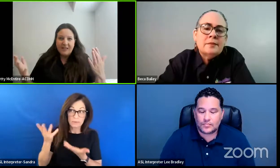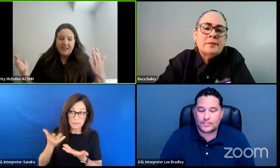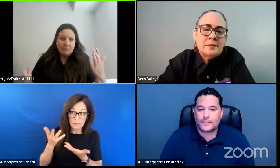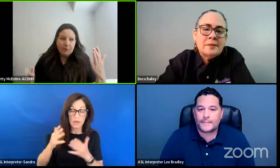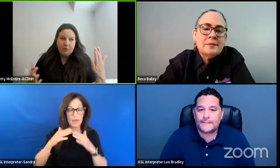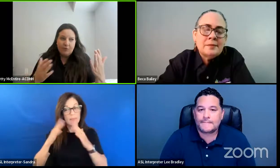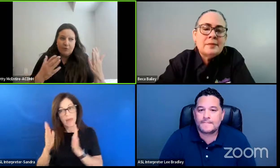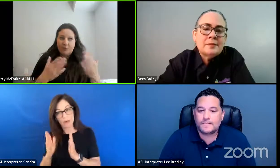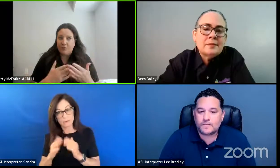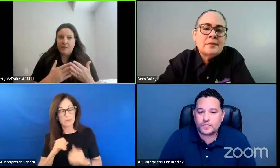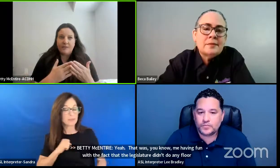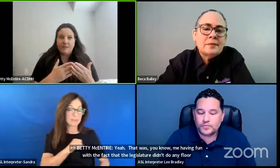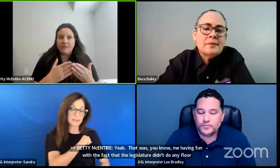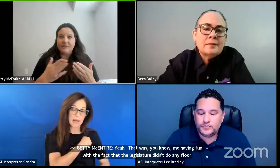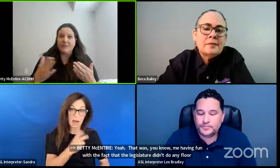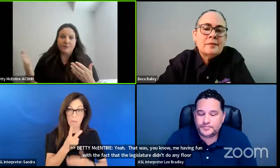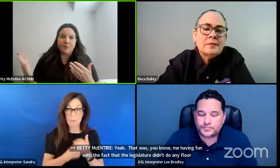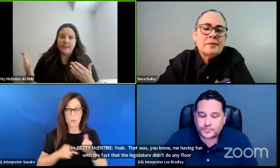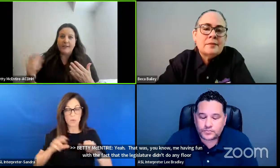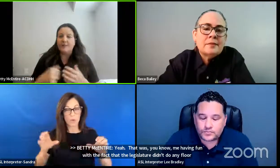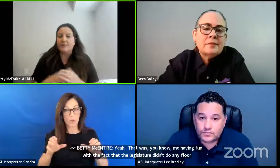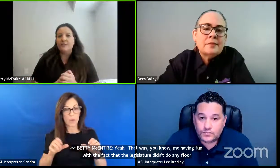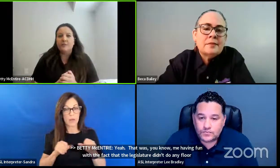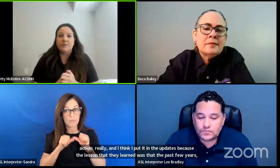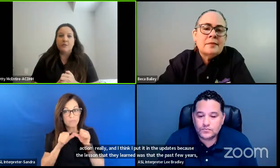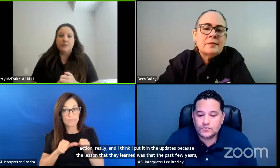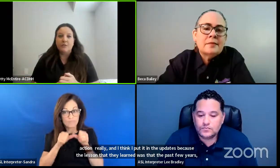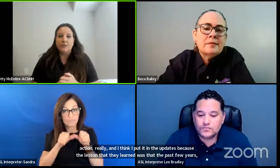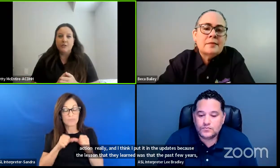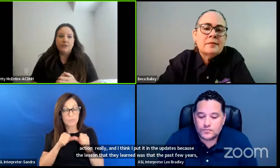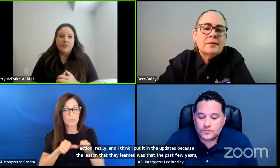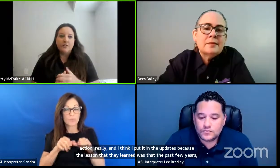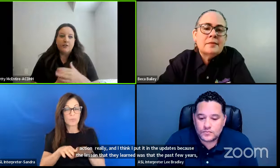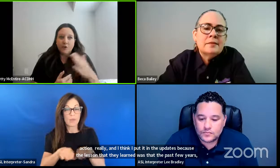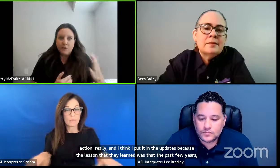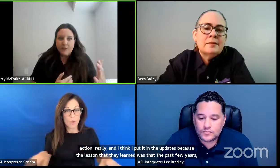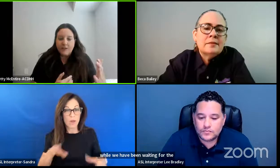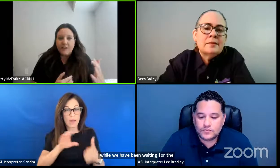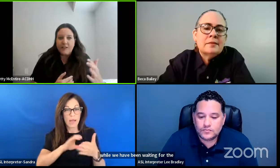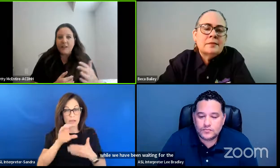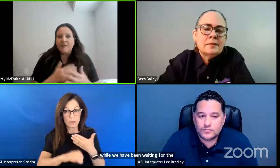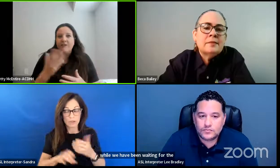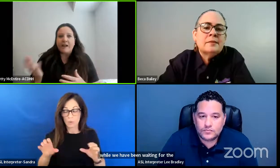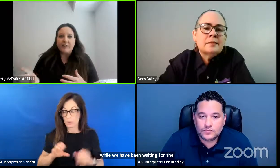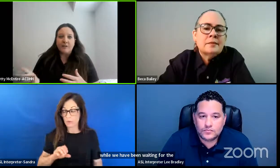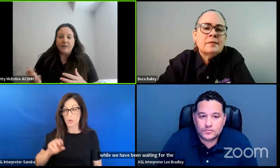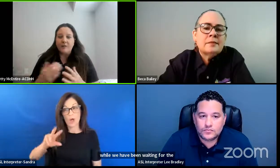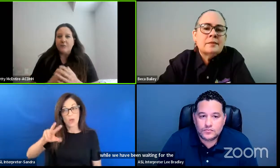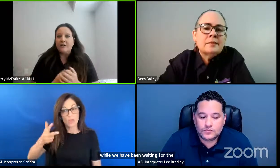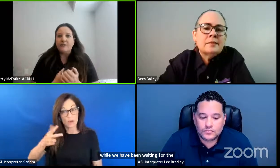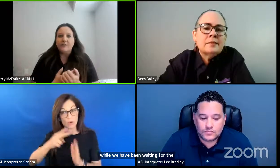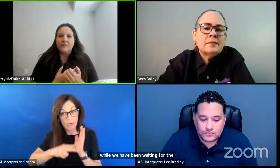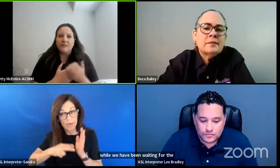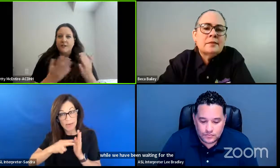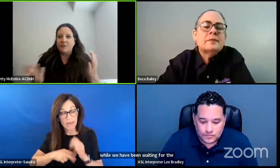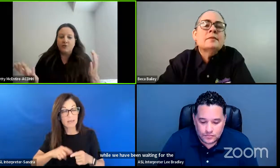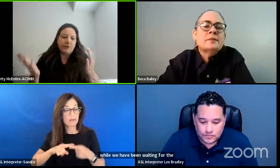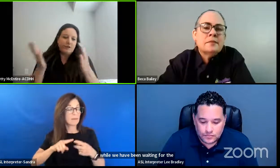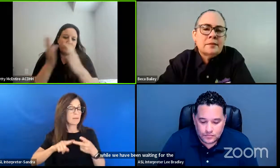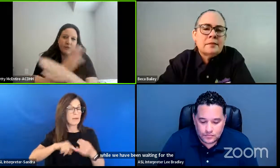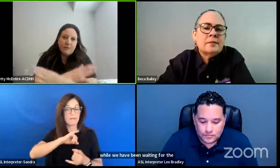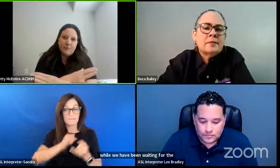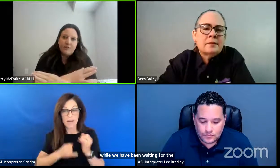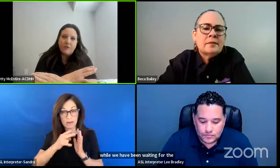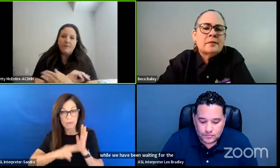House and the Senate both were doing consistent floor counters. So they were third reading and final reading bills, and they